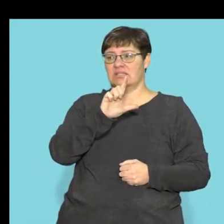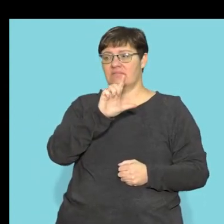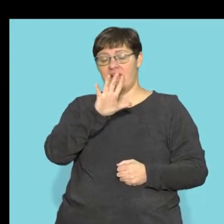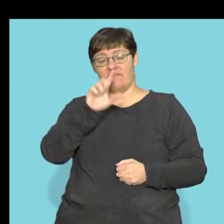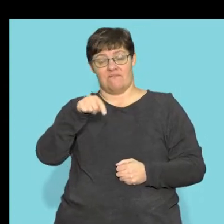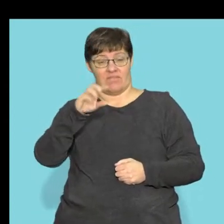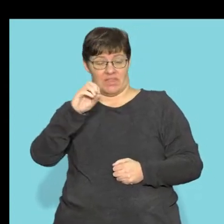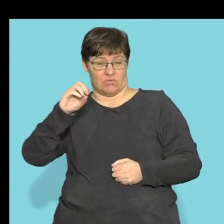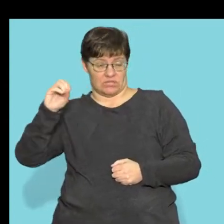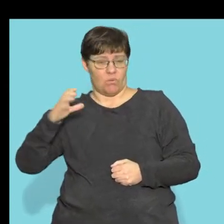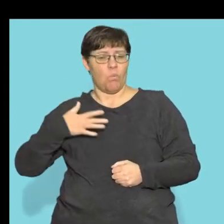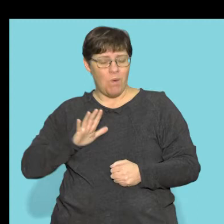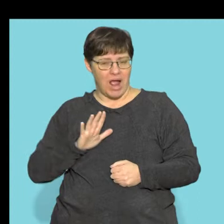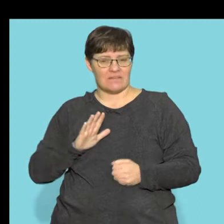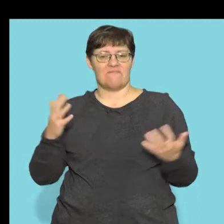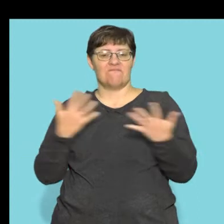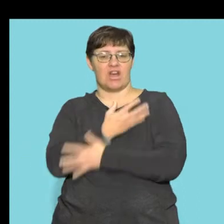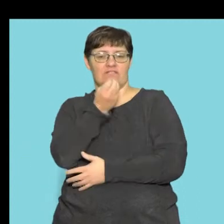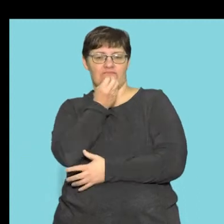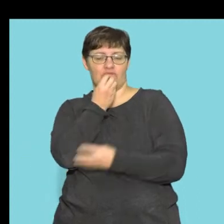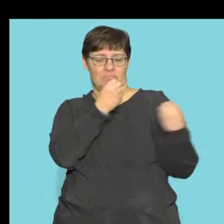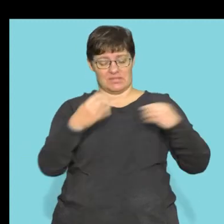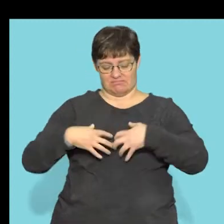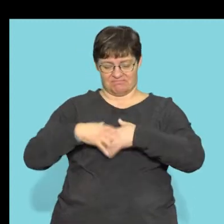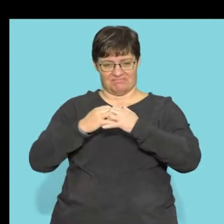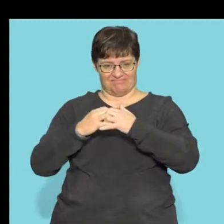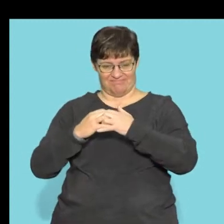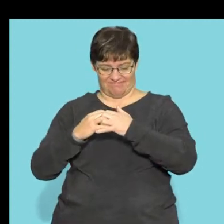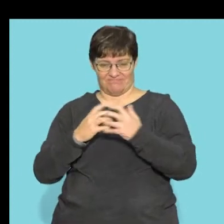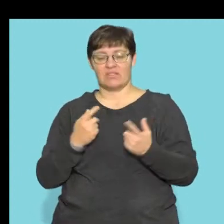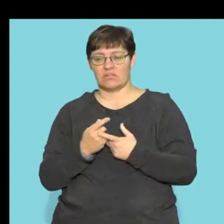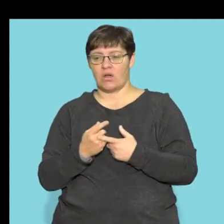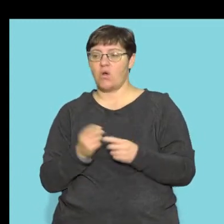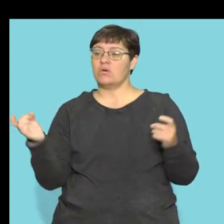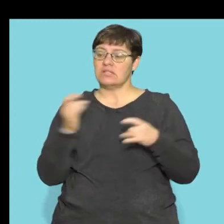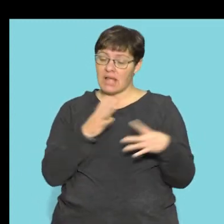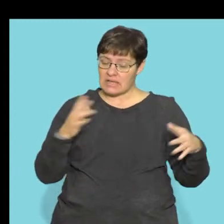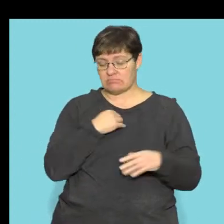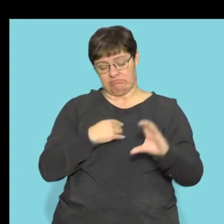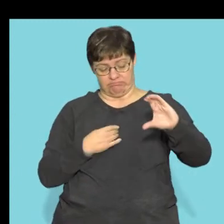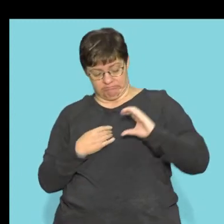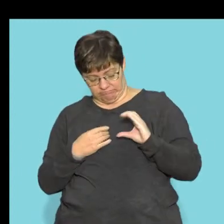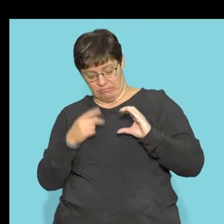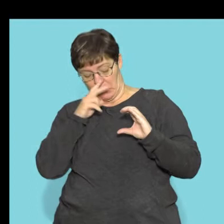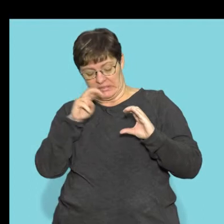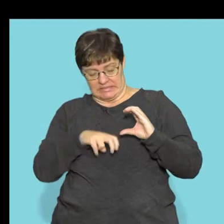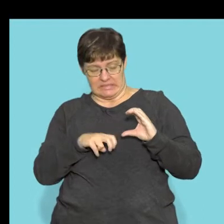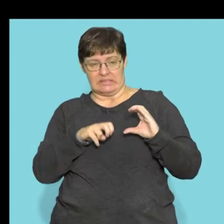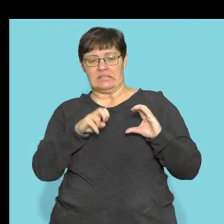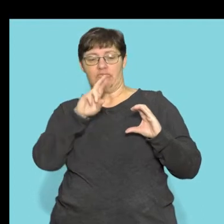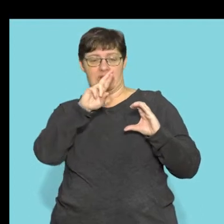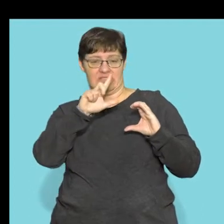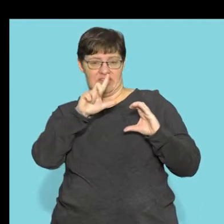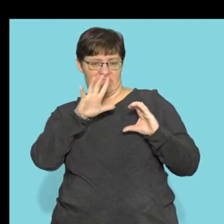fast food business. So she wants to then start a fast food business. To start up, she says, okay, I need a container, I need